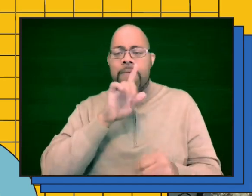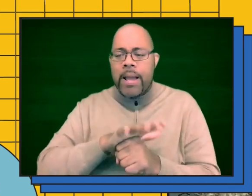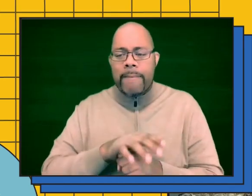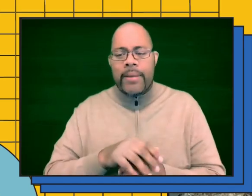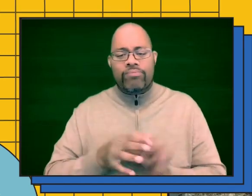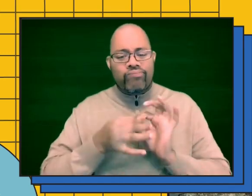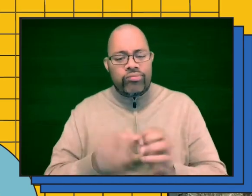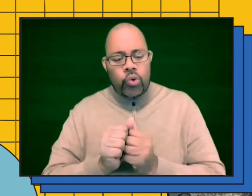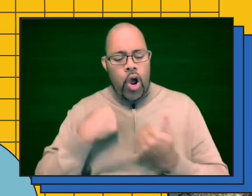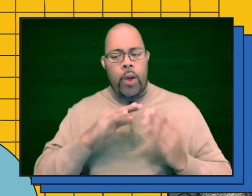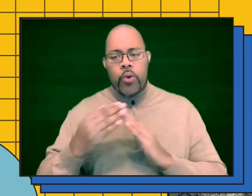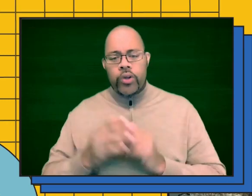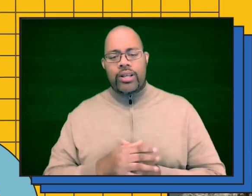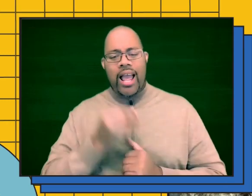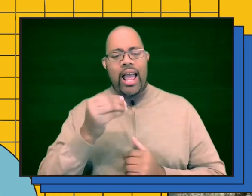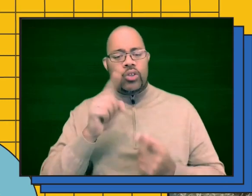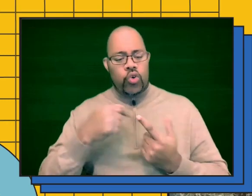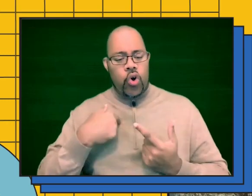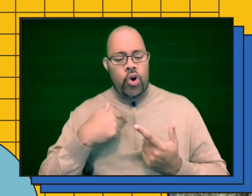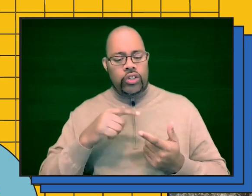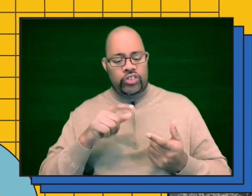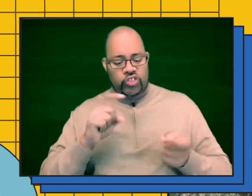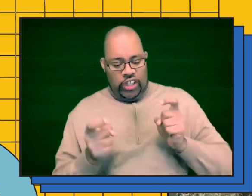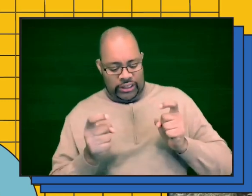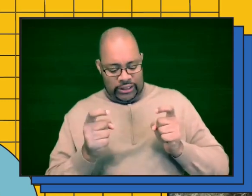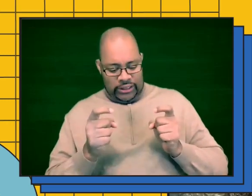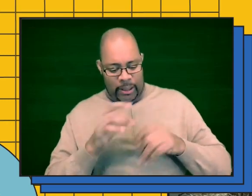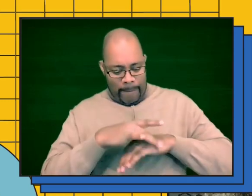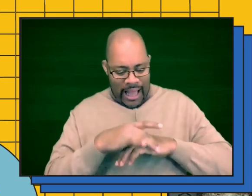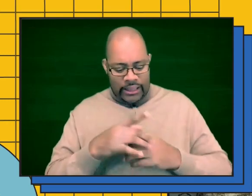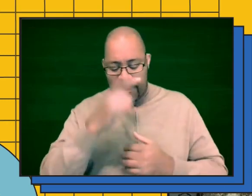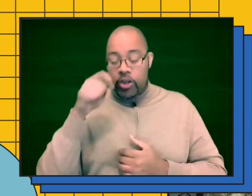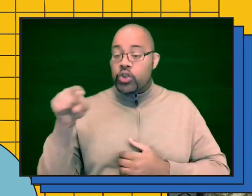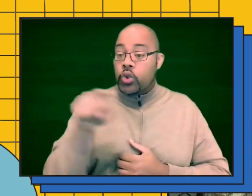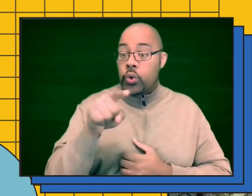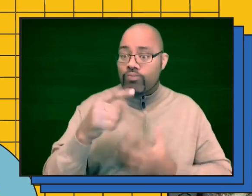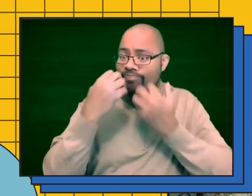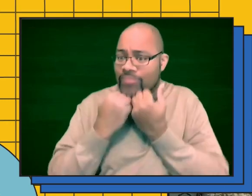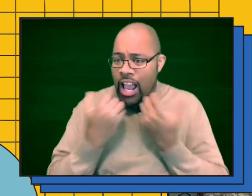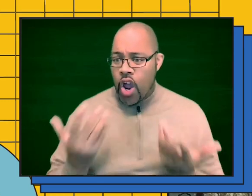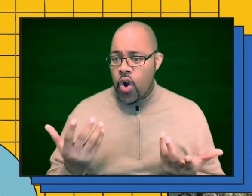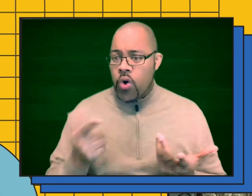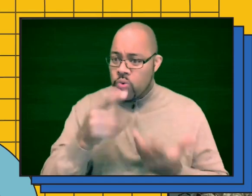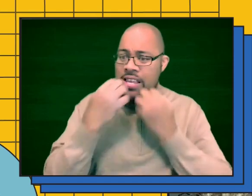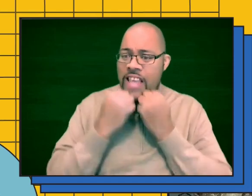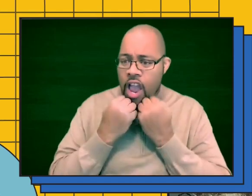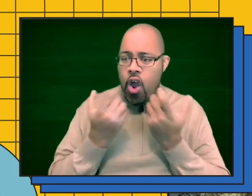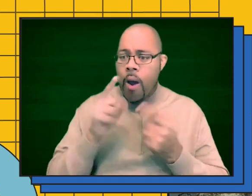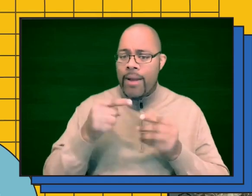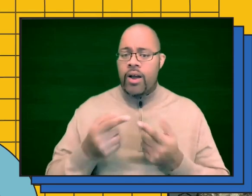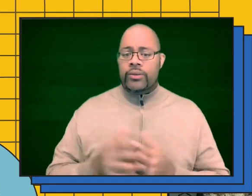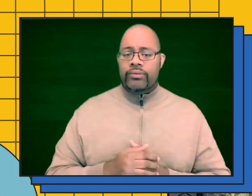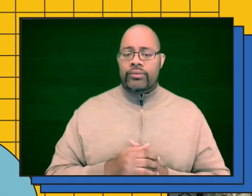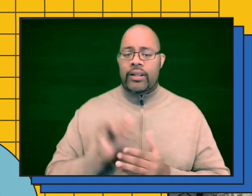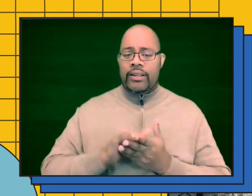deep commitment to our communities and to our shifting planet, because you care. You